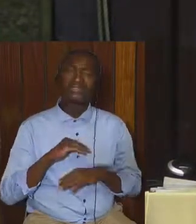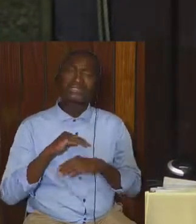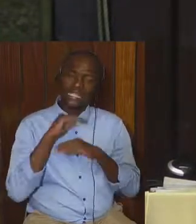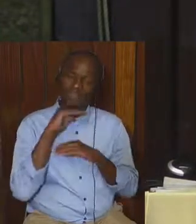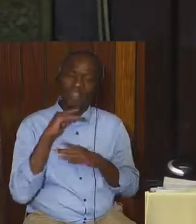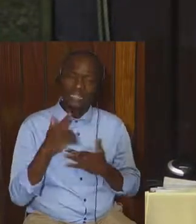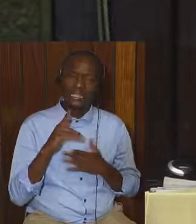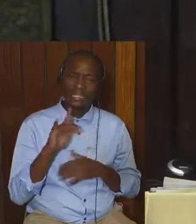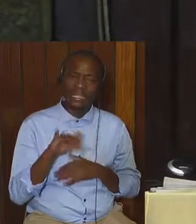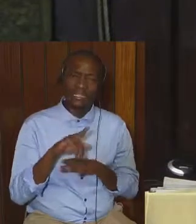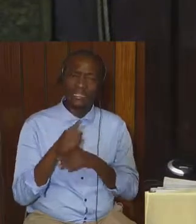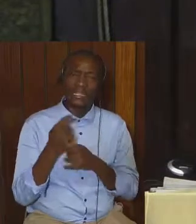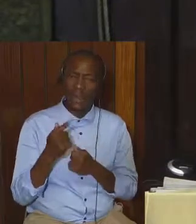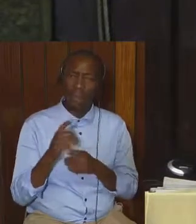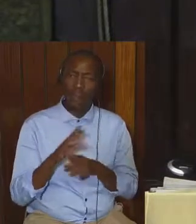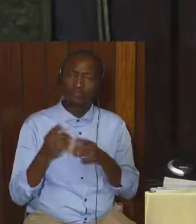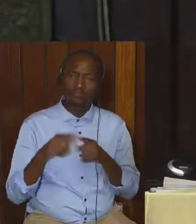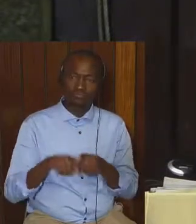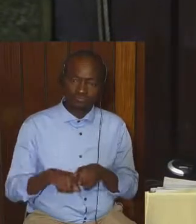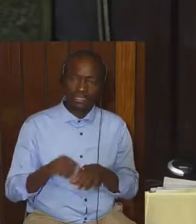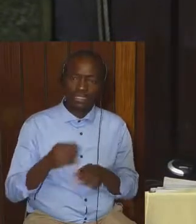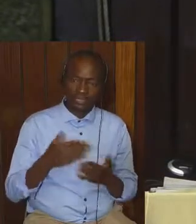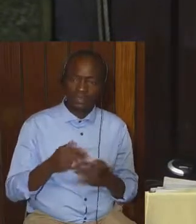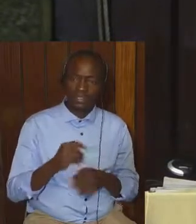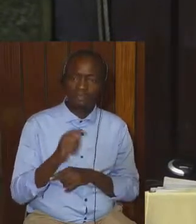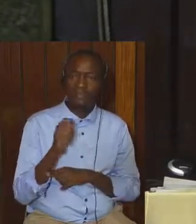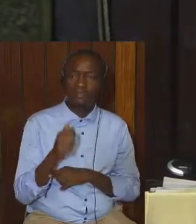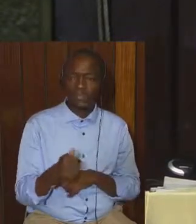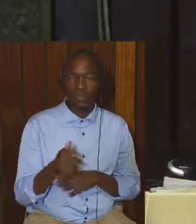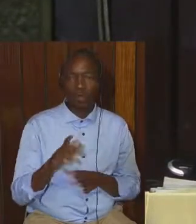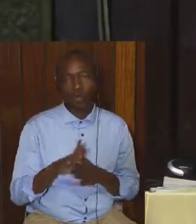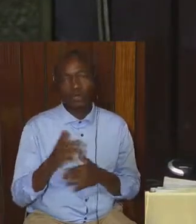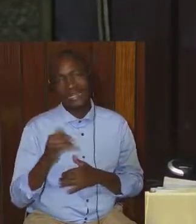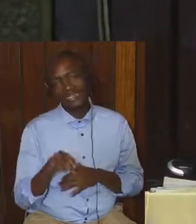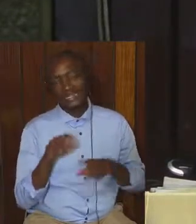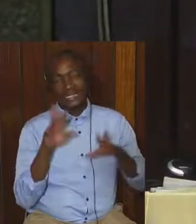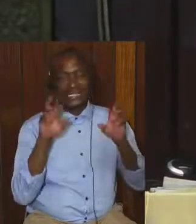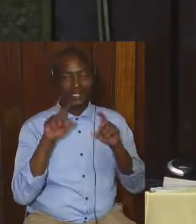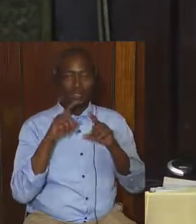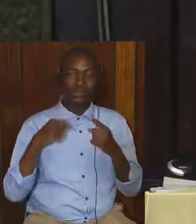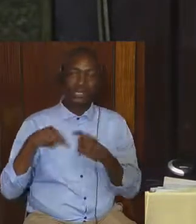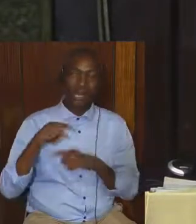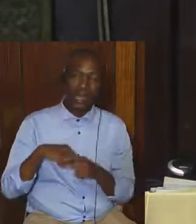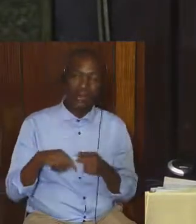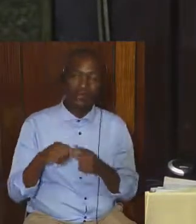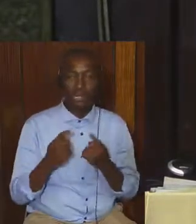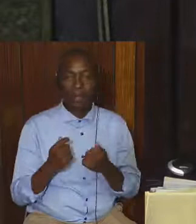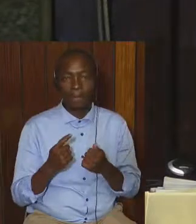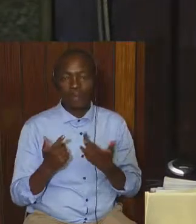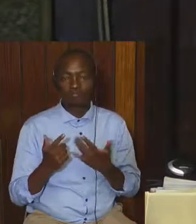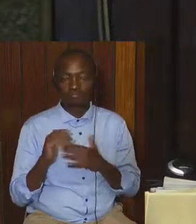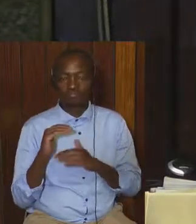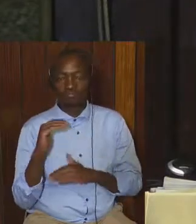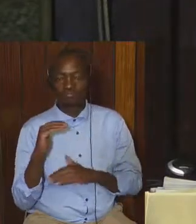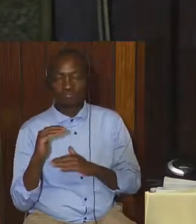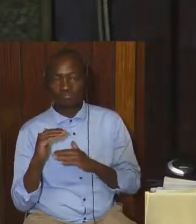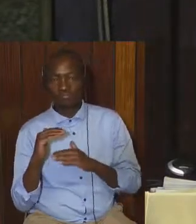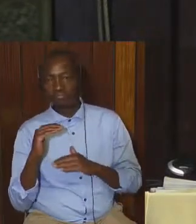in question is agreeable and can be paid, or there are still issues around the amount that, according to